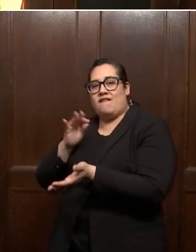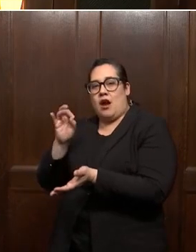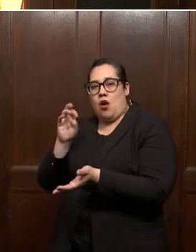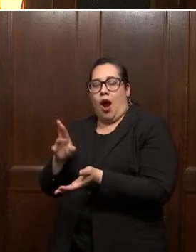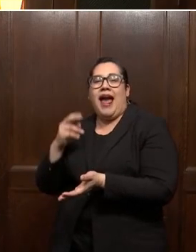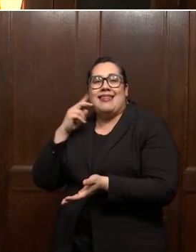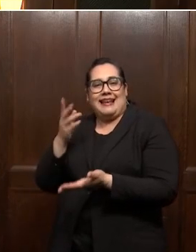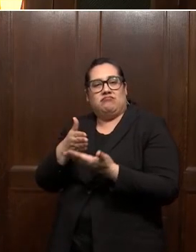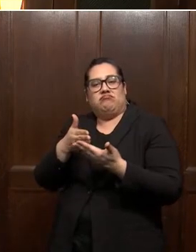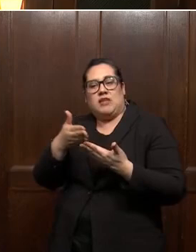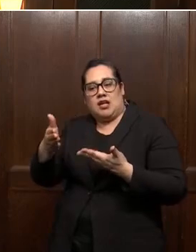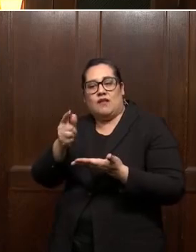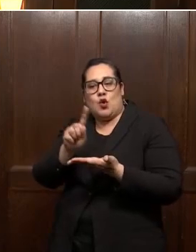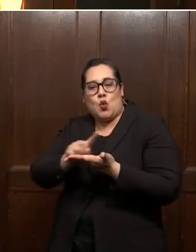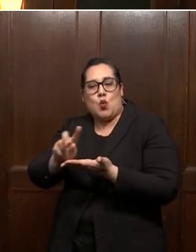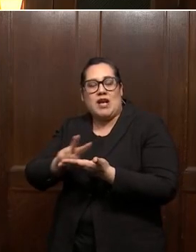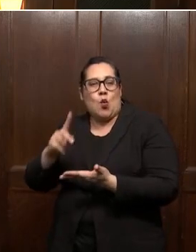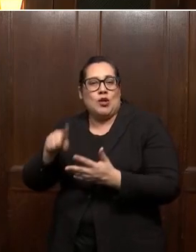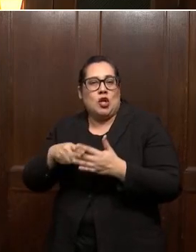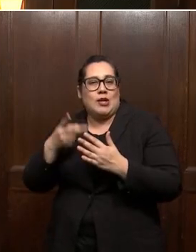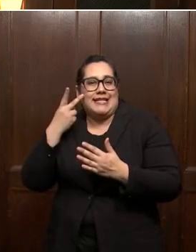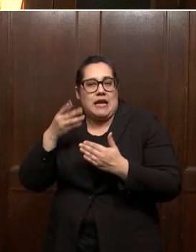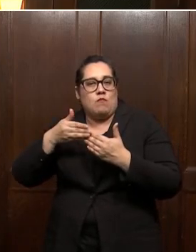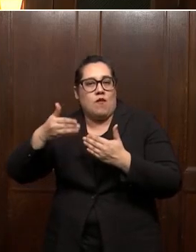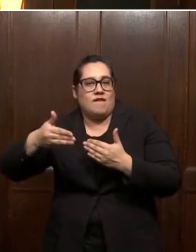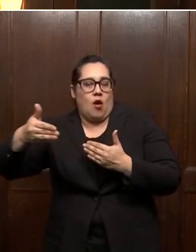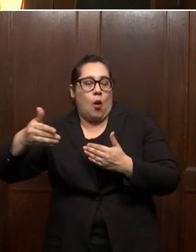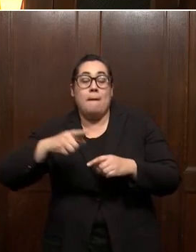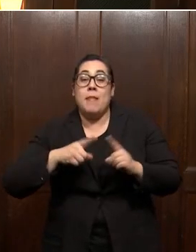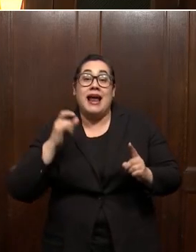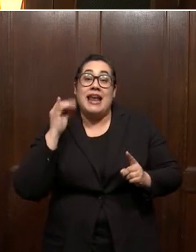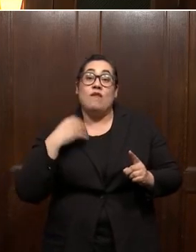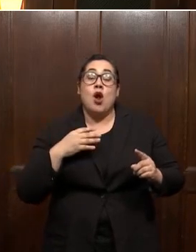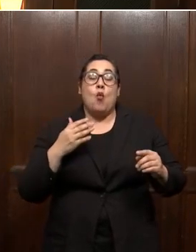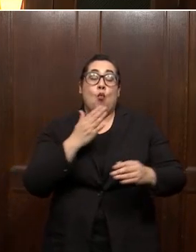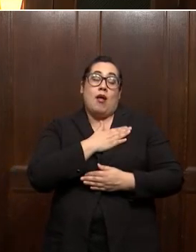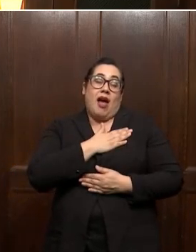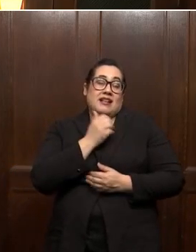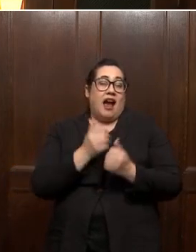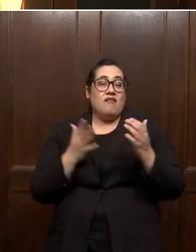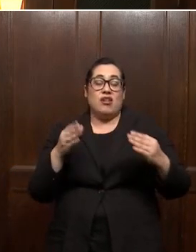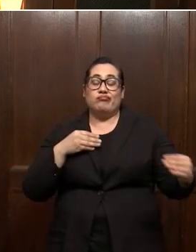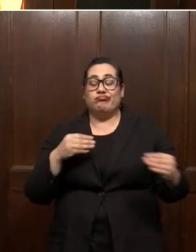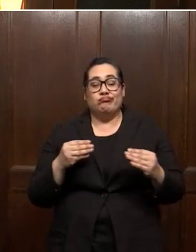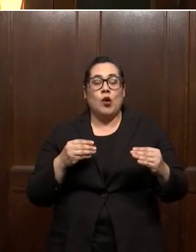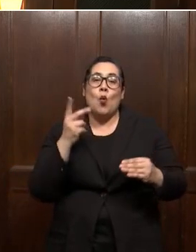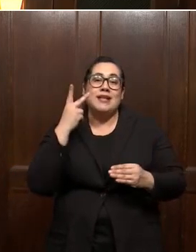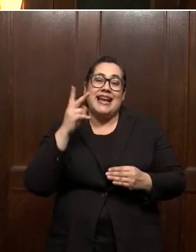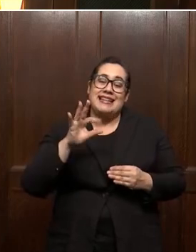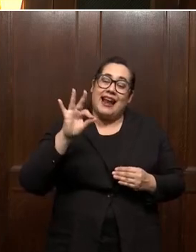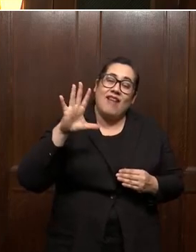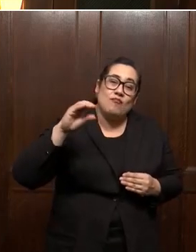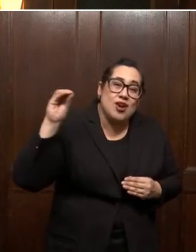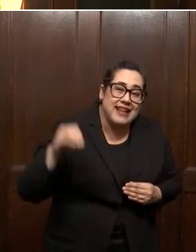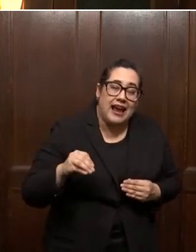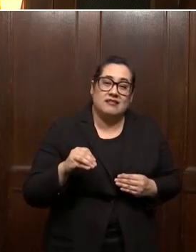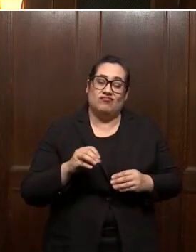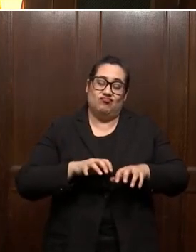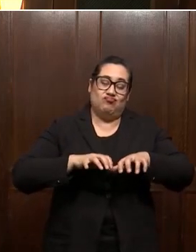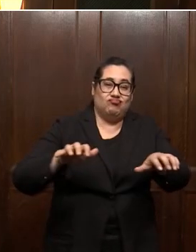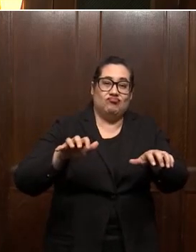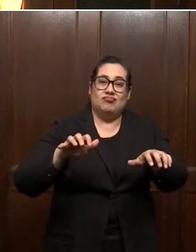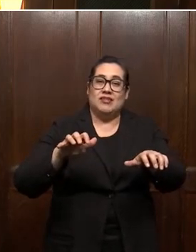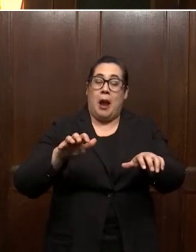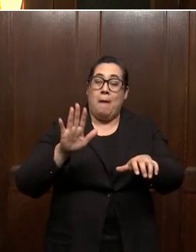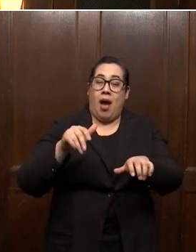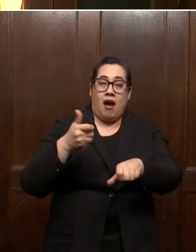weeks you'll begin to see in very small ways moving forward. But if we relaxed everything, we would see 95% infection